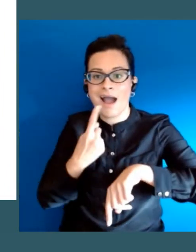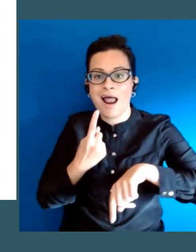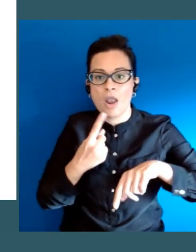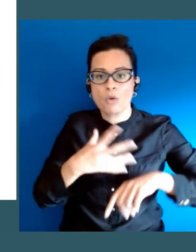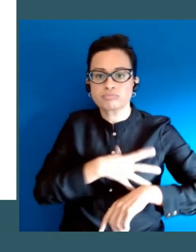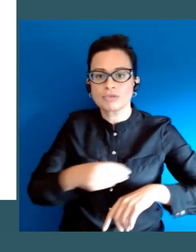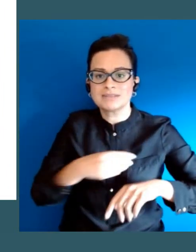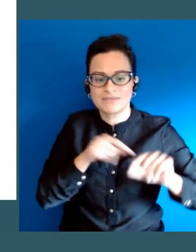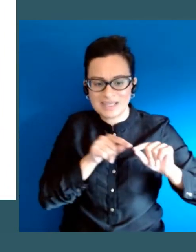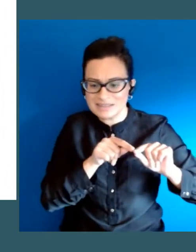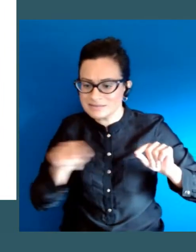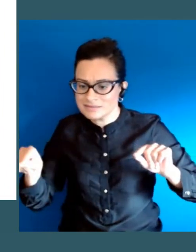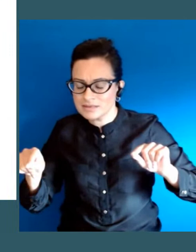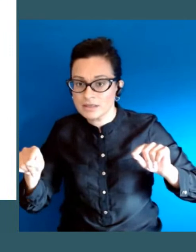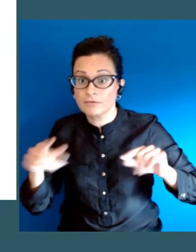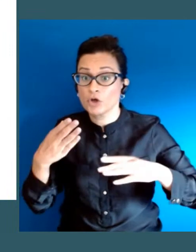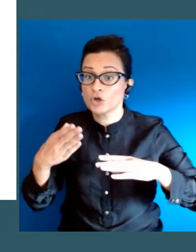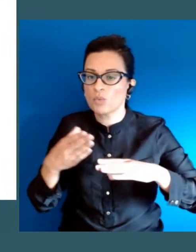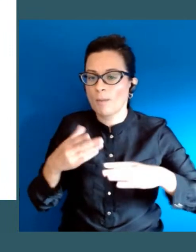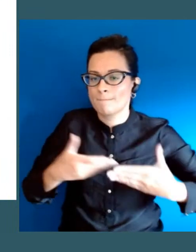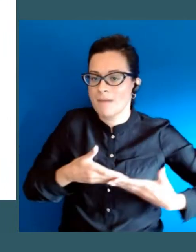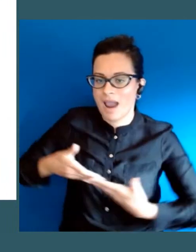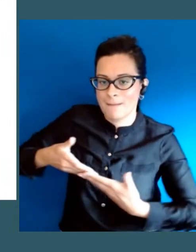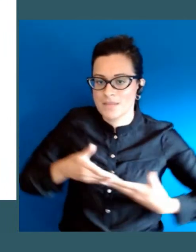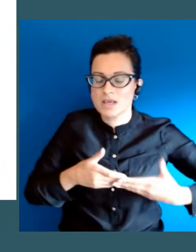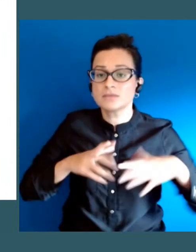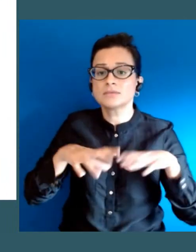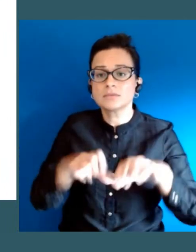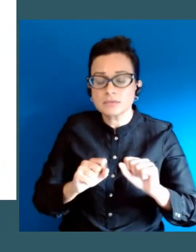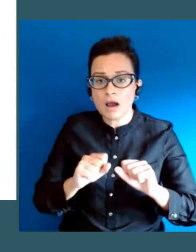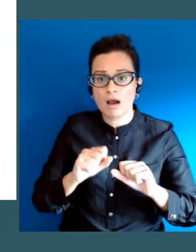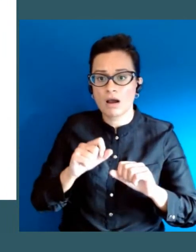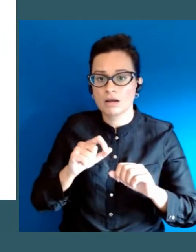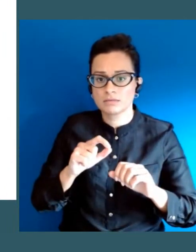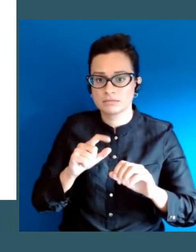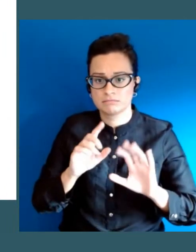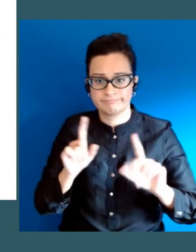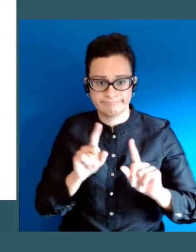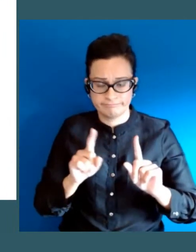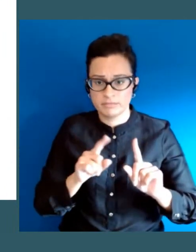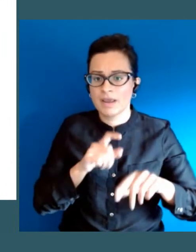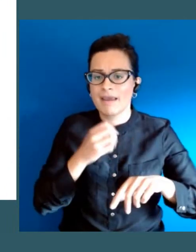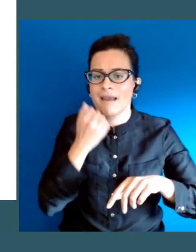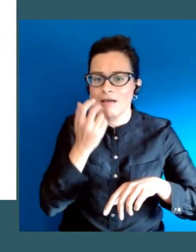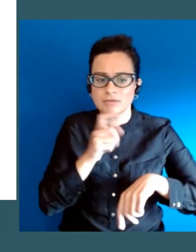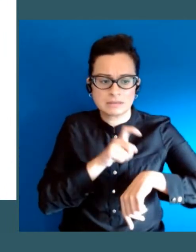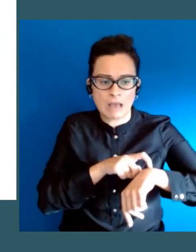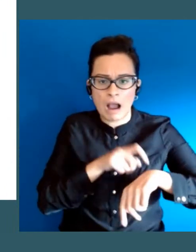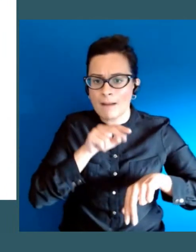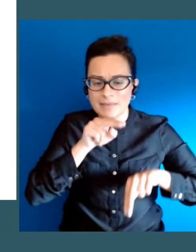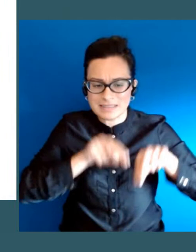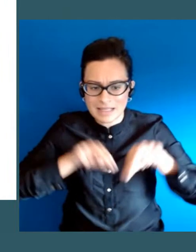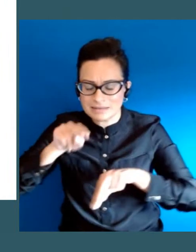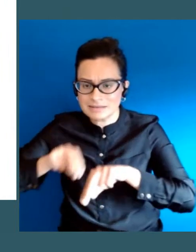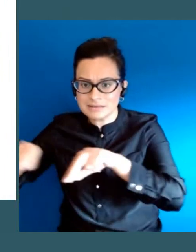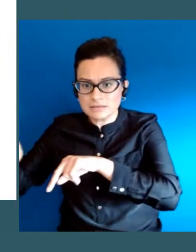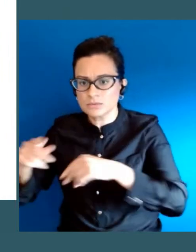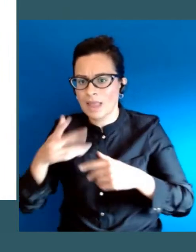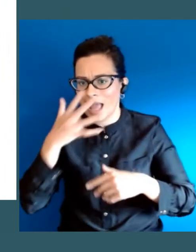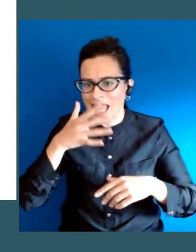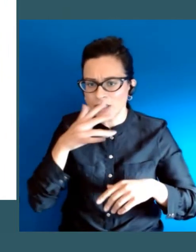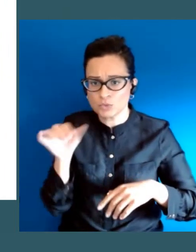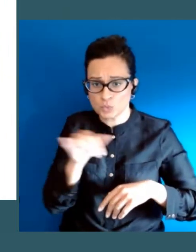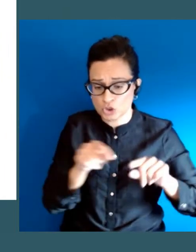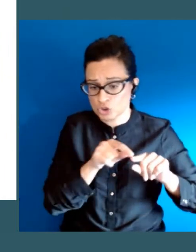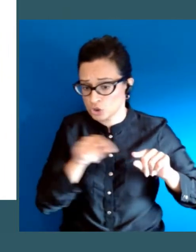in early life, starting as a timed assessment. The vertical